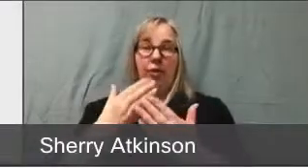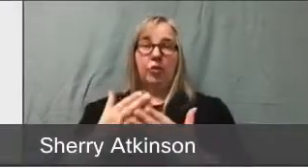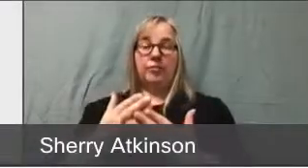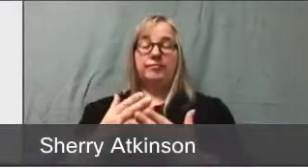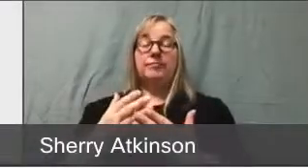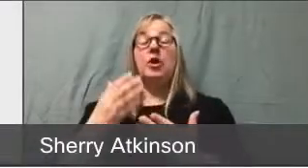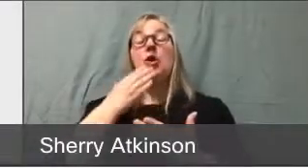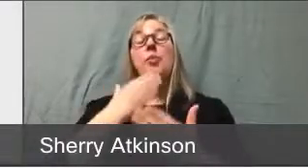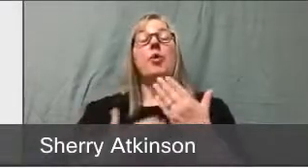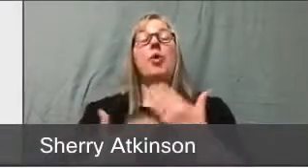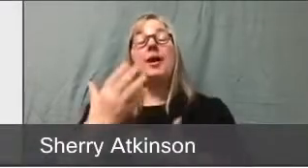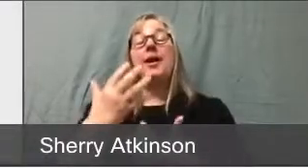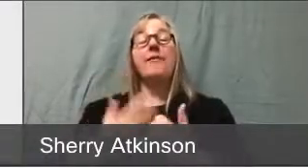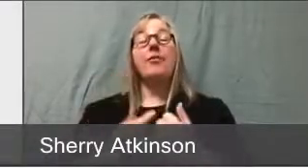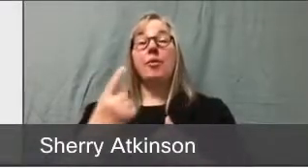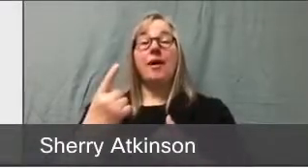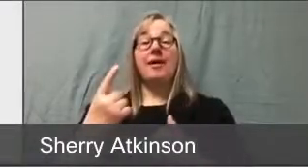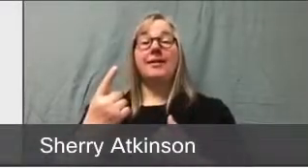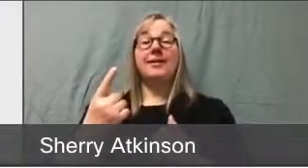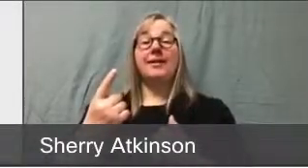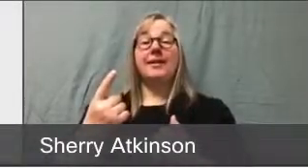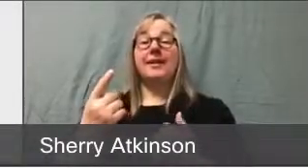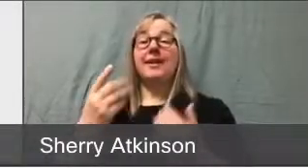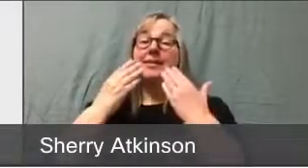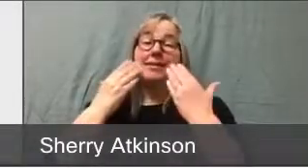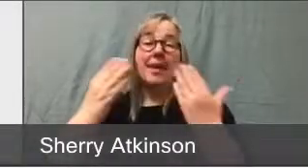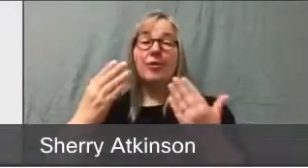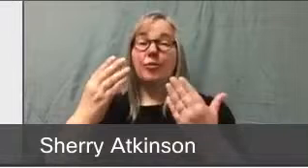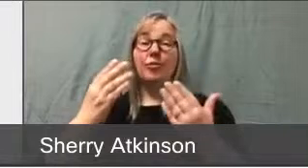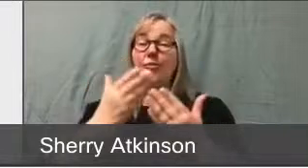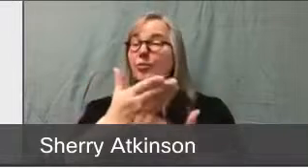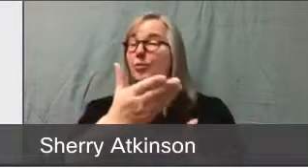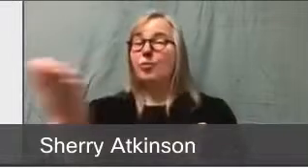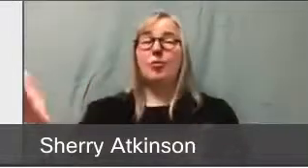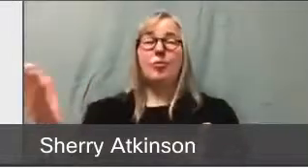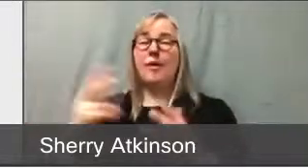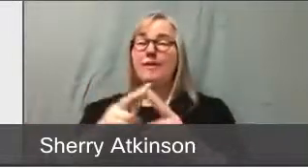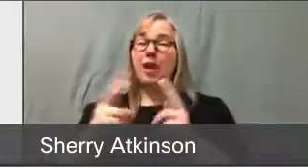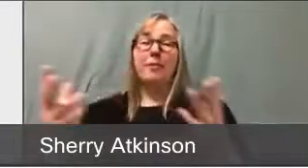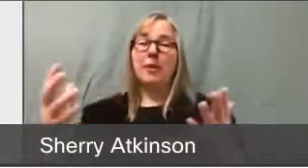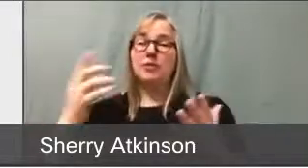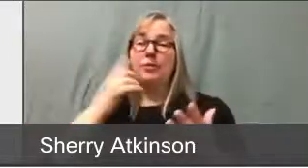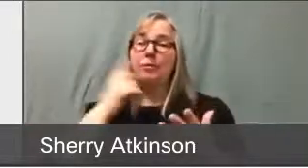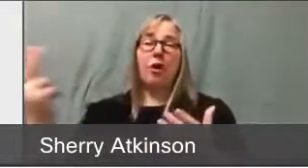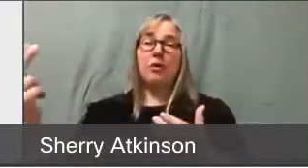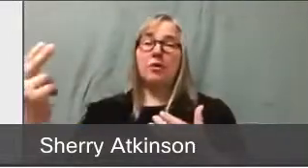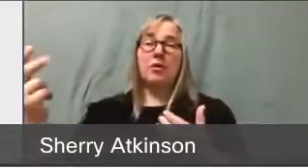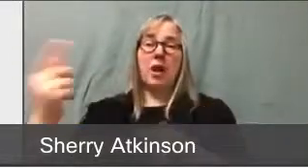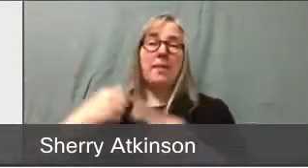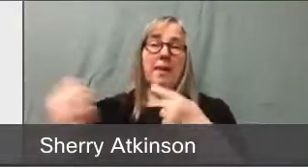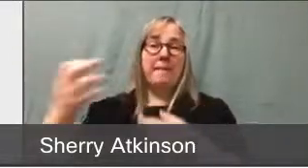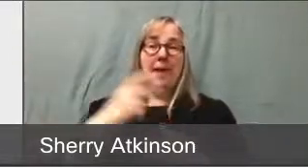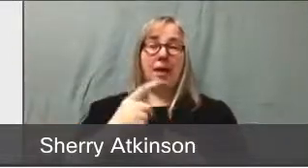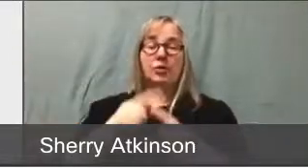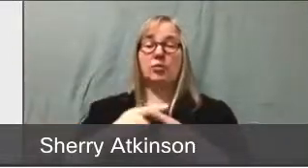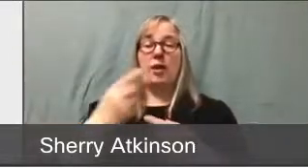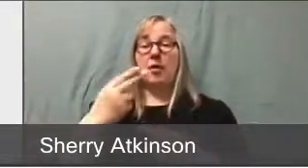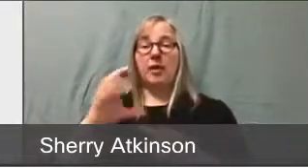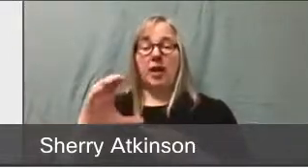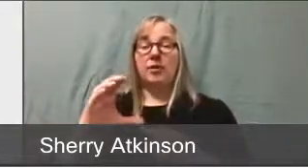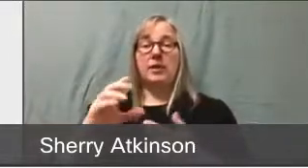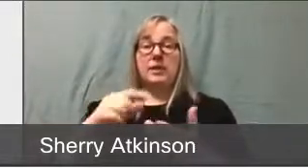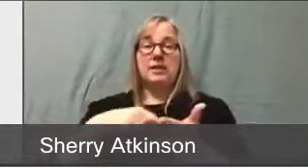Okay, good morning, everyone. Thank you all very much for coming back to the Howard County Spending Field